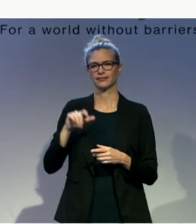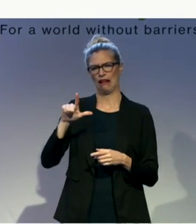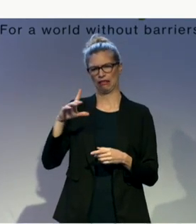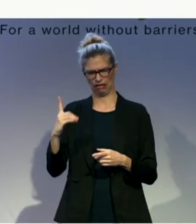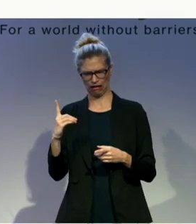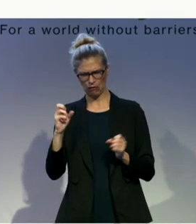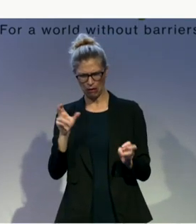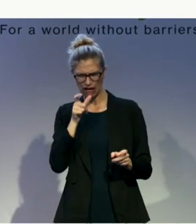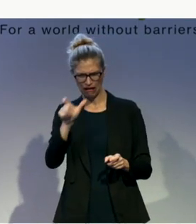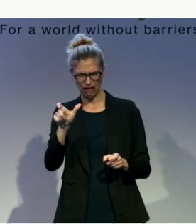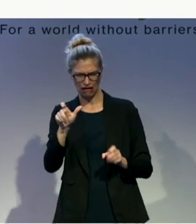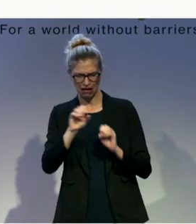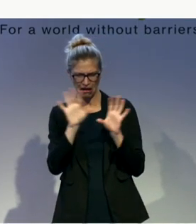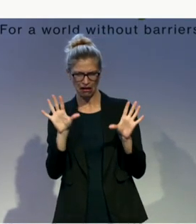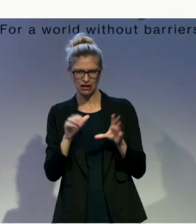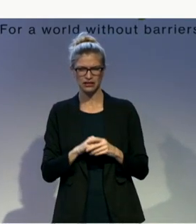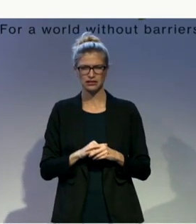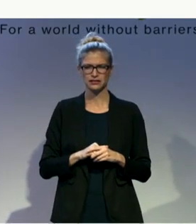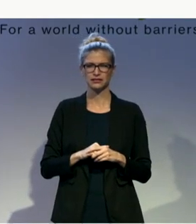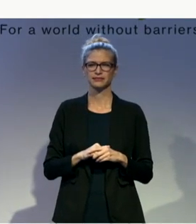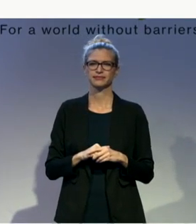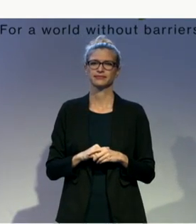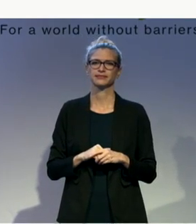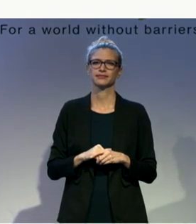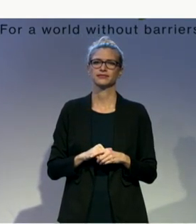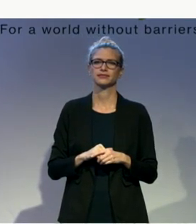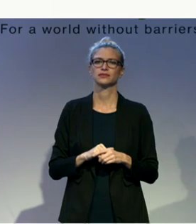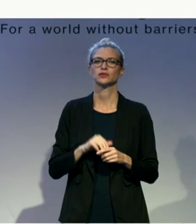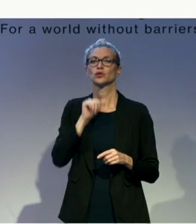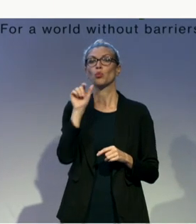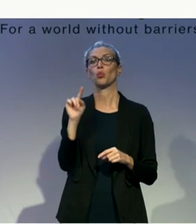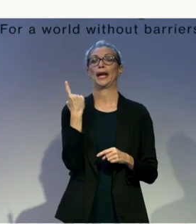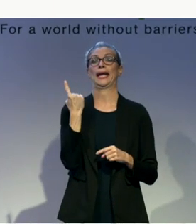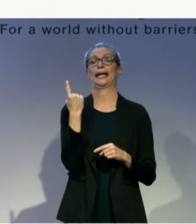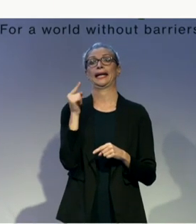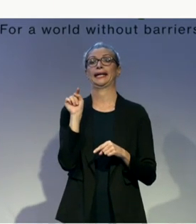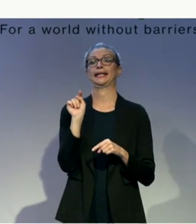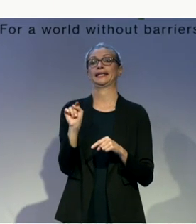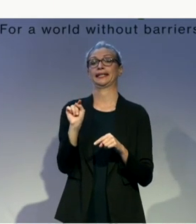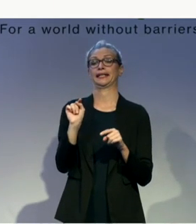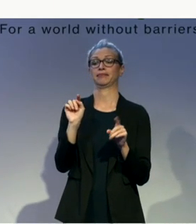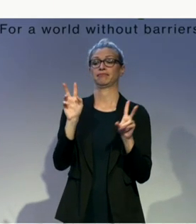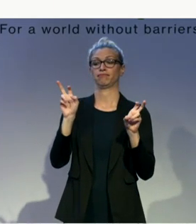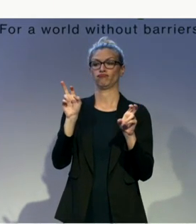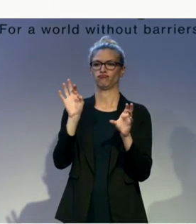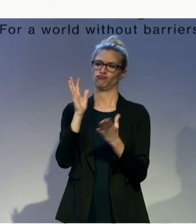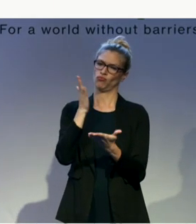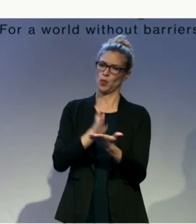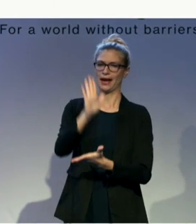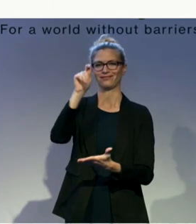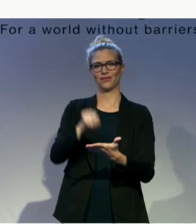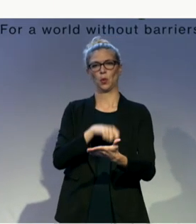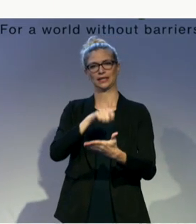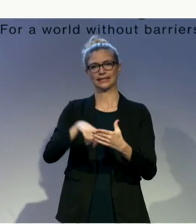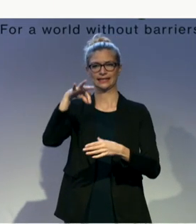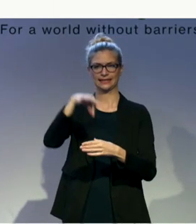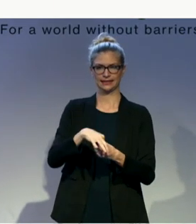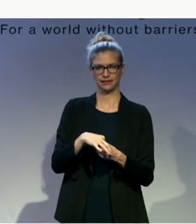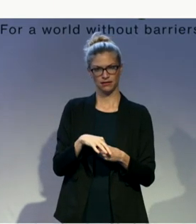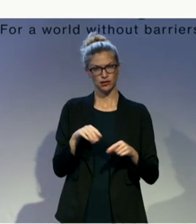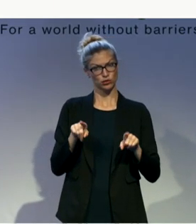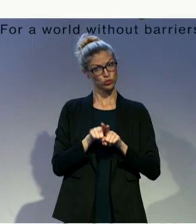It's not only about voting and the right to vote, it's also the right to stand for vote, to